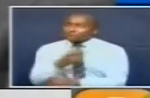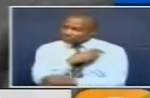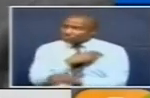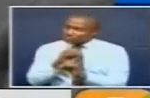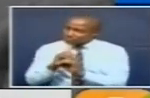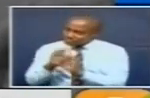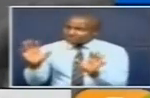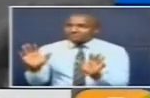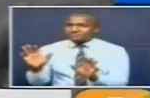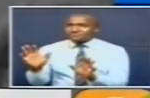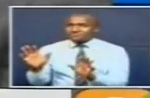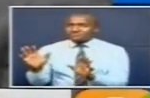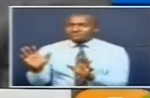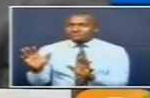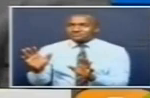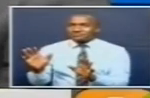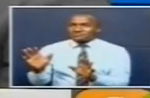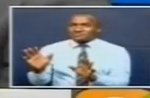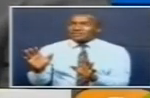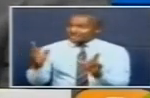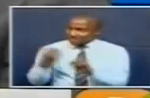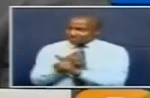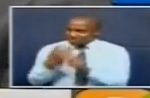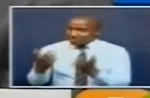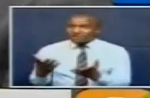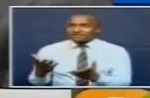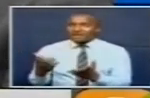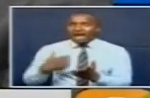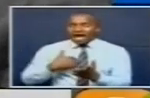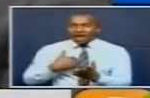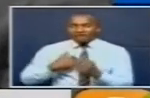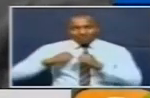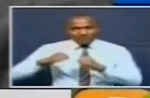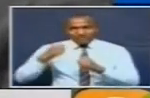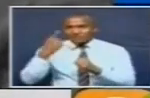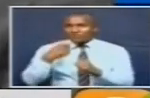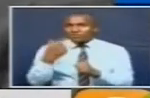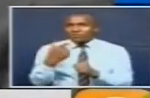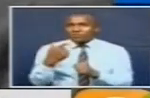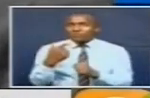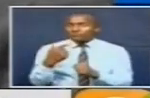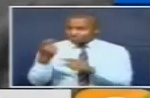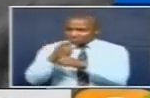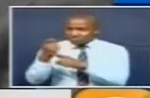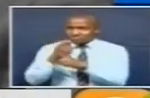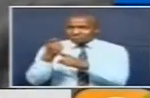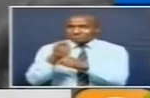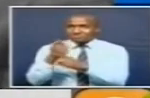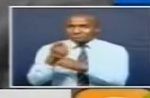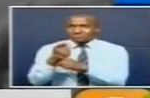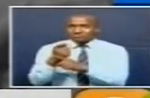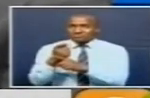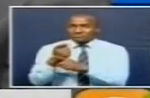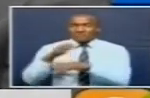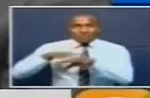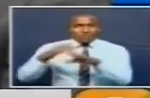along, and the difference was that there were officers who were going through some training on